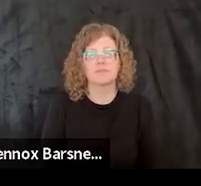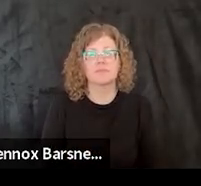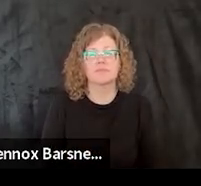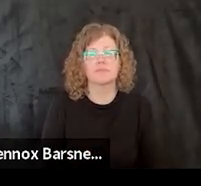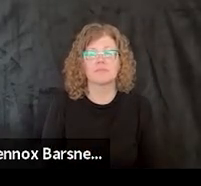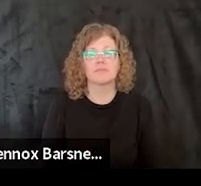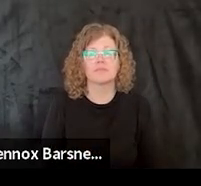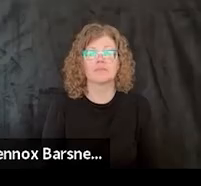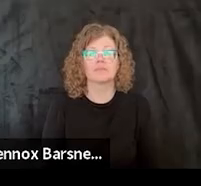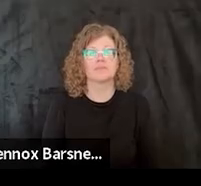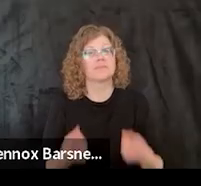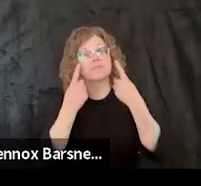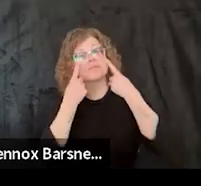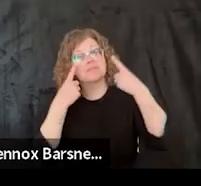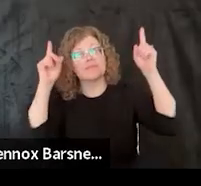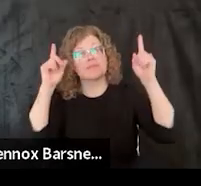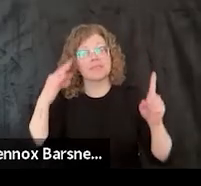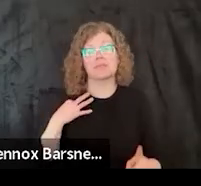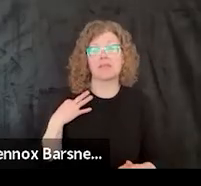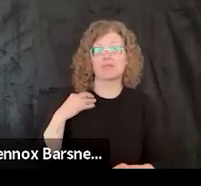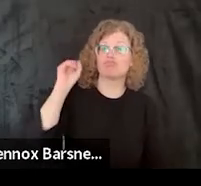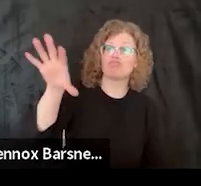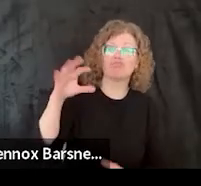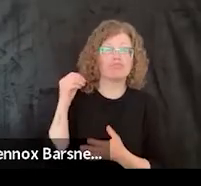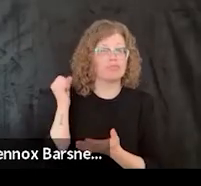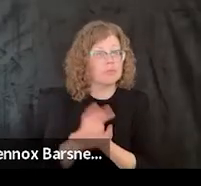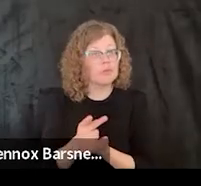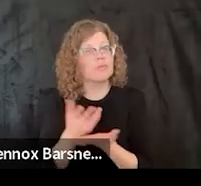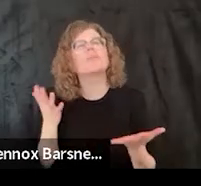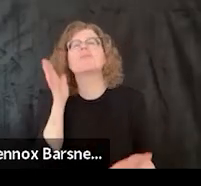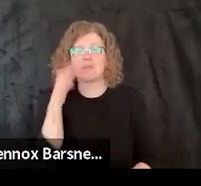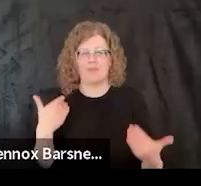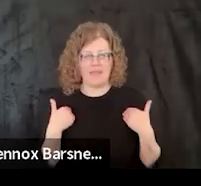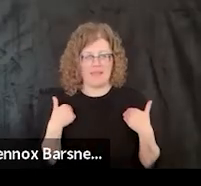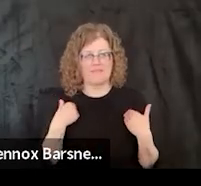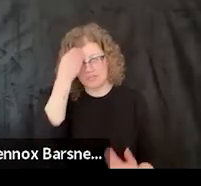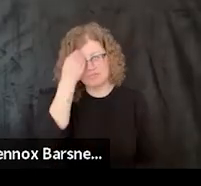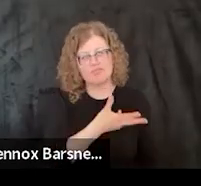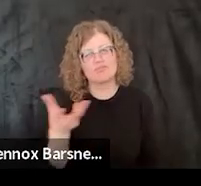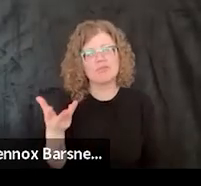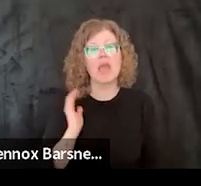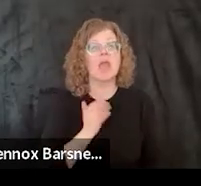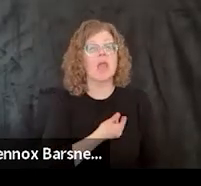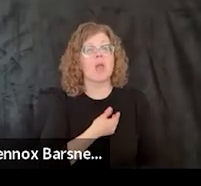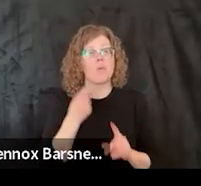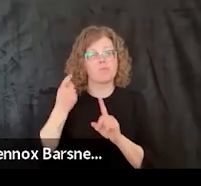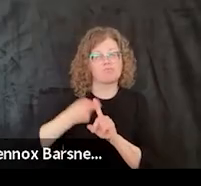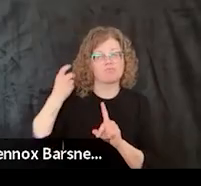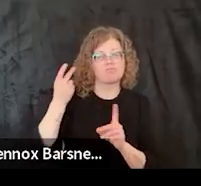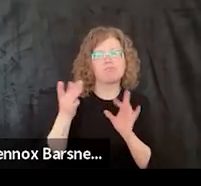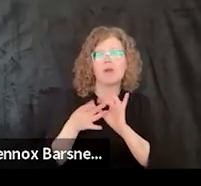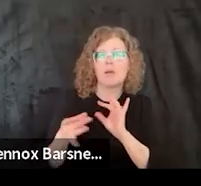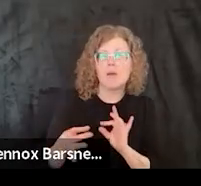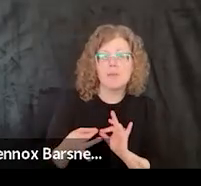Successful applicants receive an automated notification through the online grant platform with instructions on how